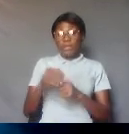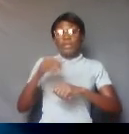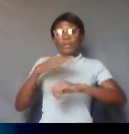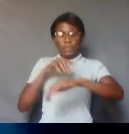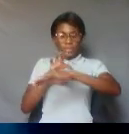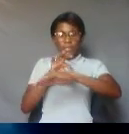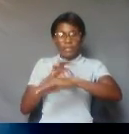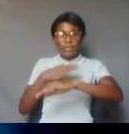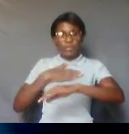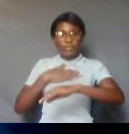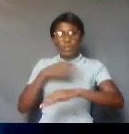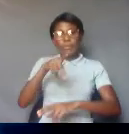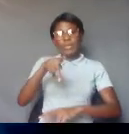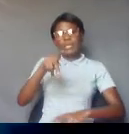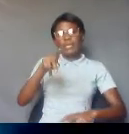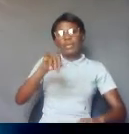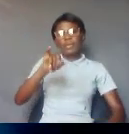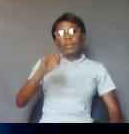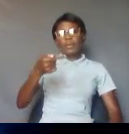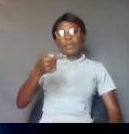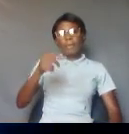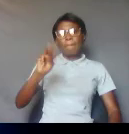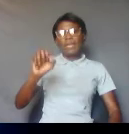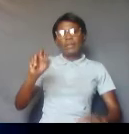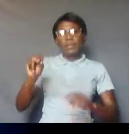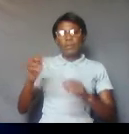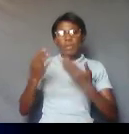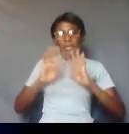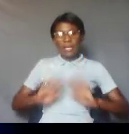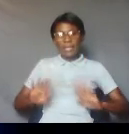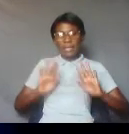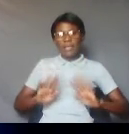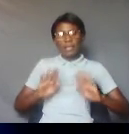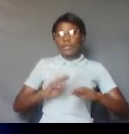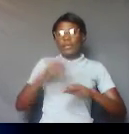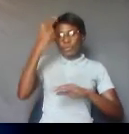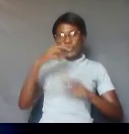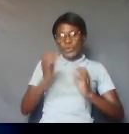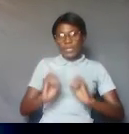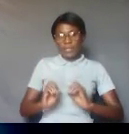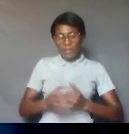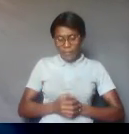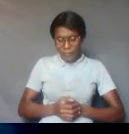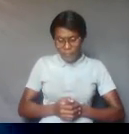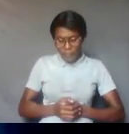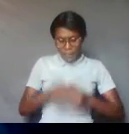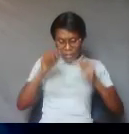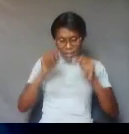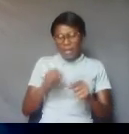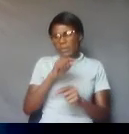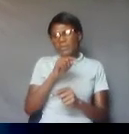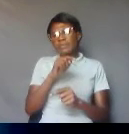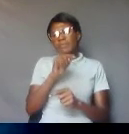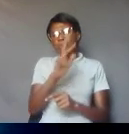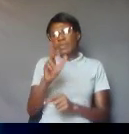of why do we then assume that because a person is in my case, albinism,